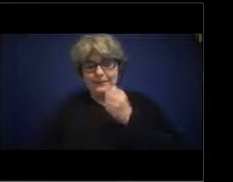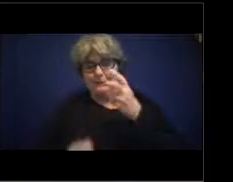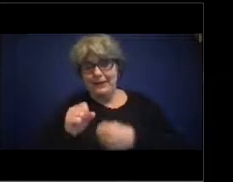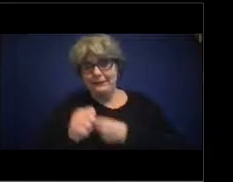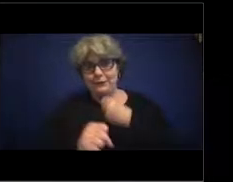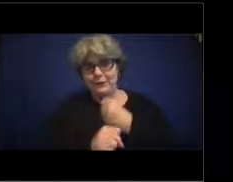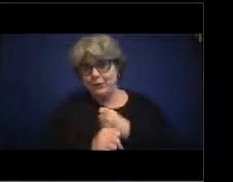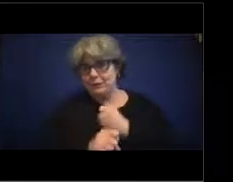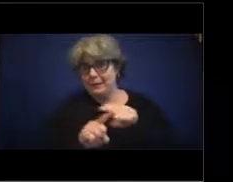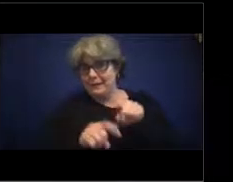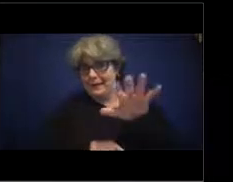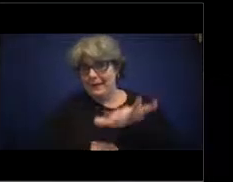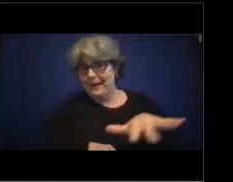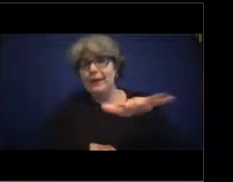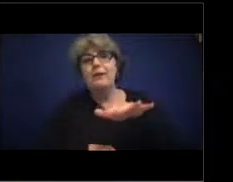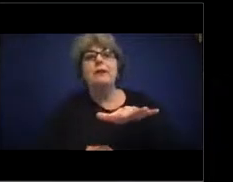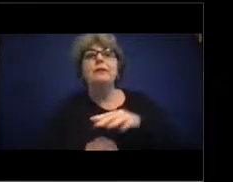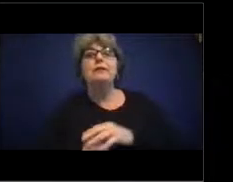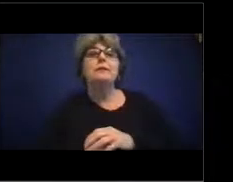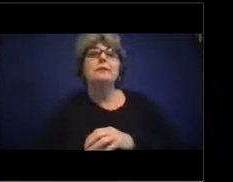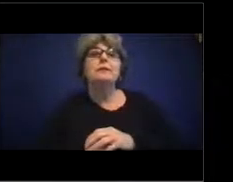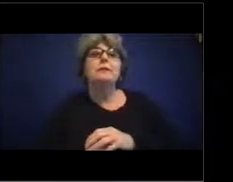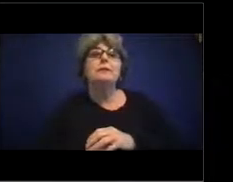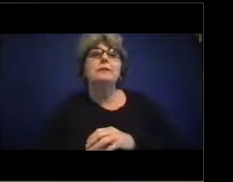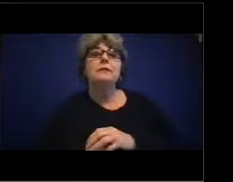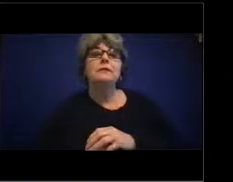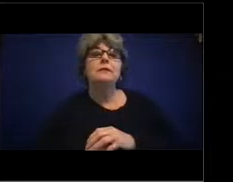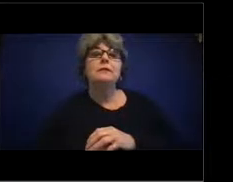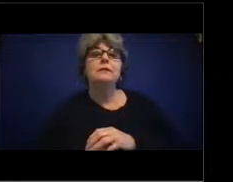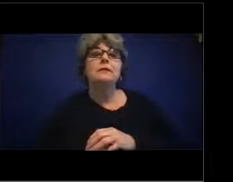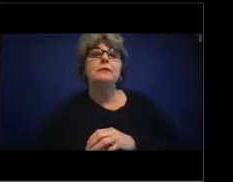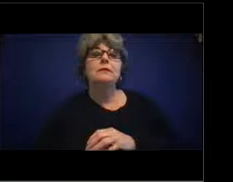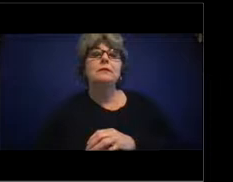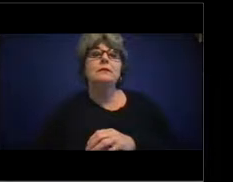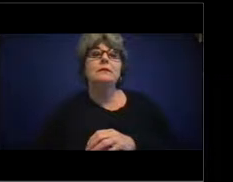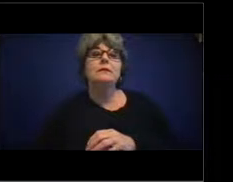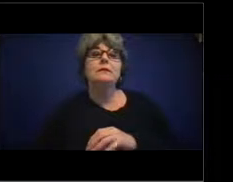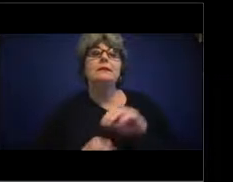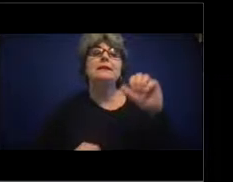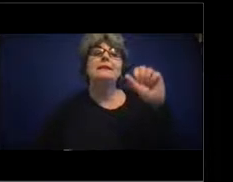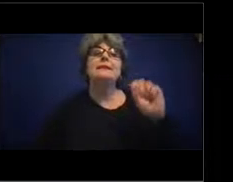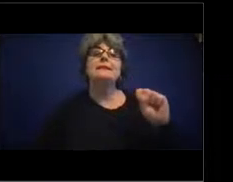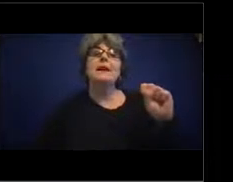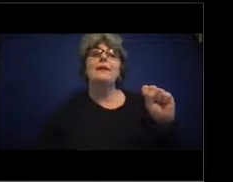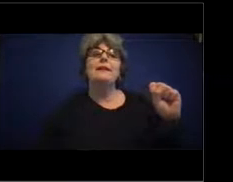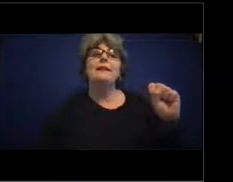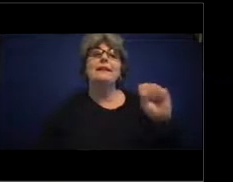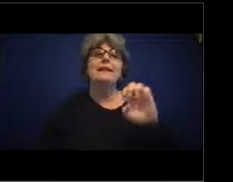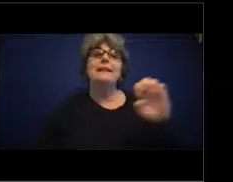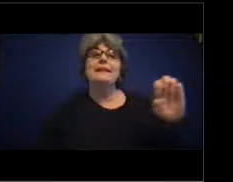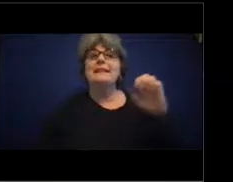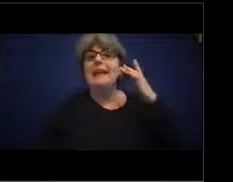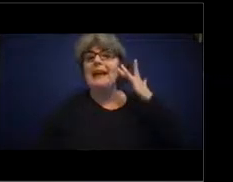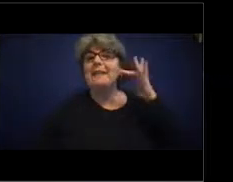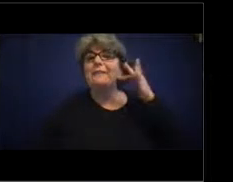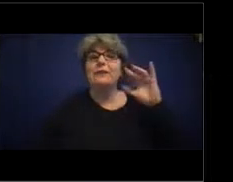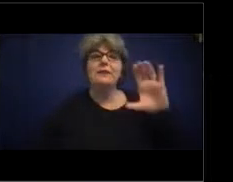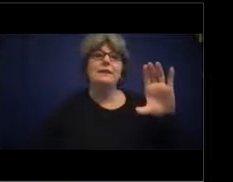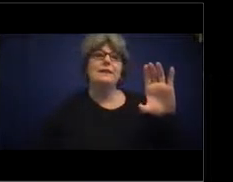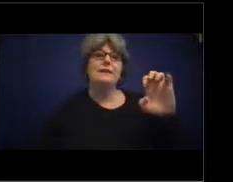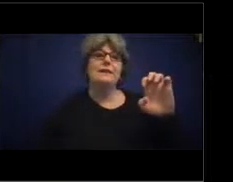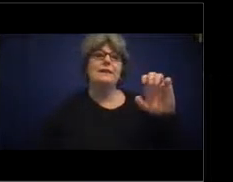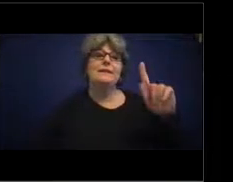this is actually going to be on the Salton Sea, which is in Southeast California. So this is definitely one of the drier parts,